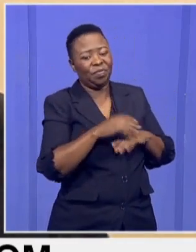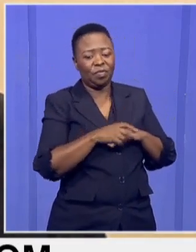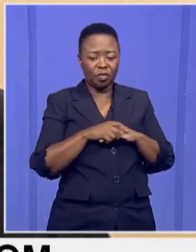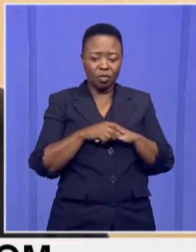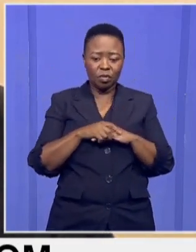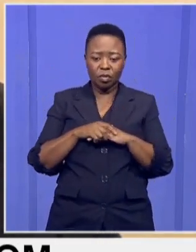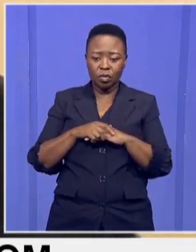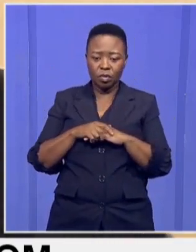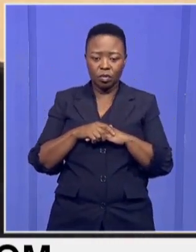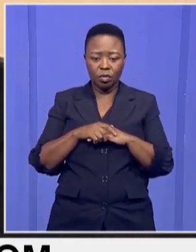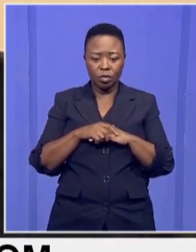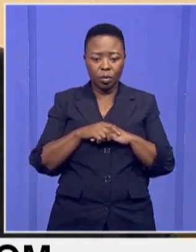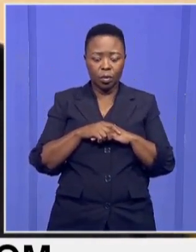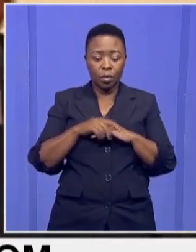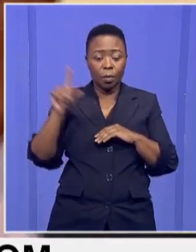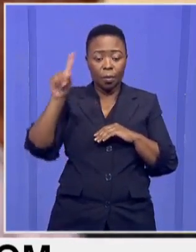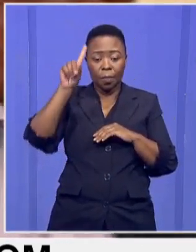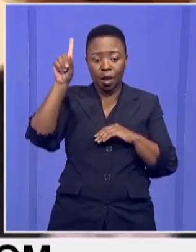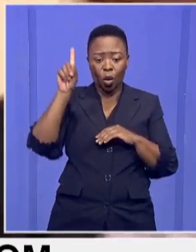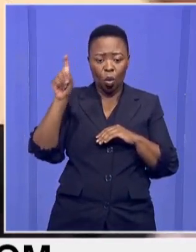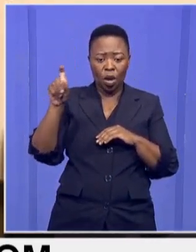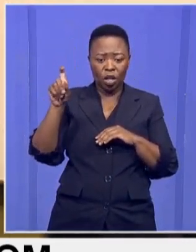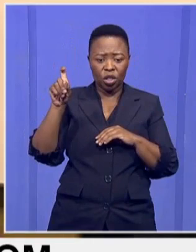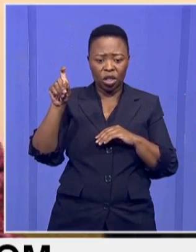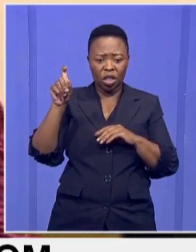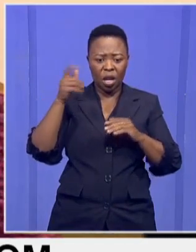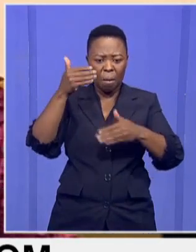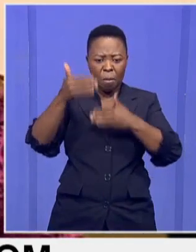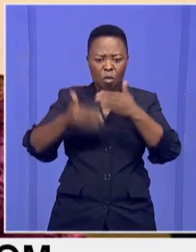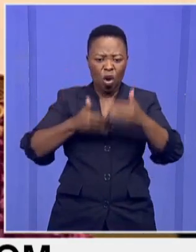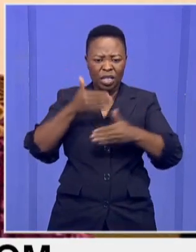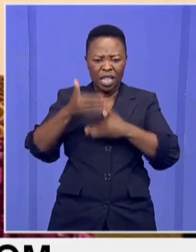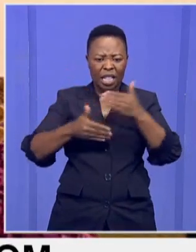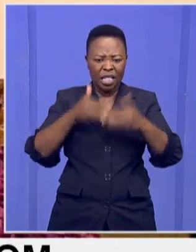The question was the process involved.